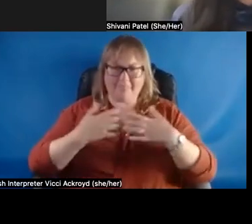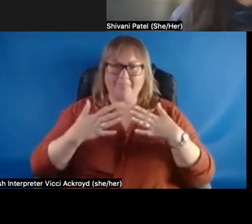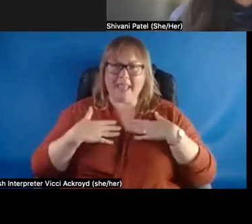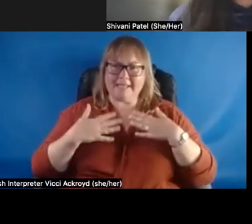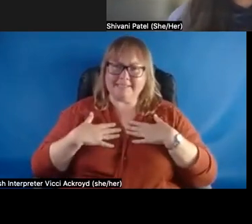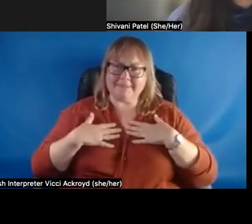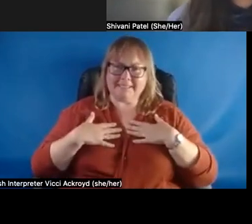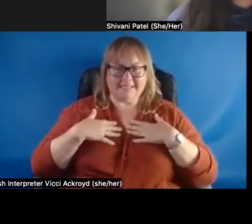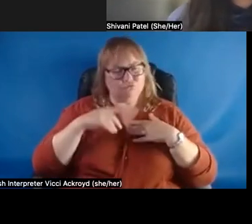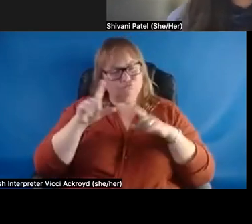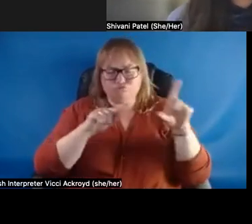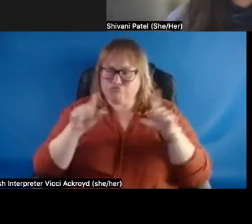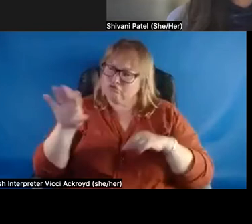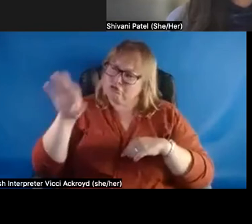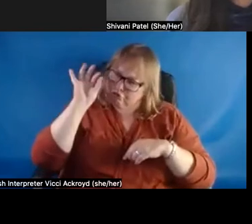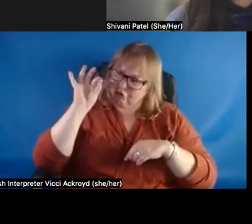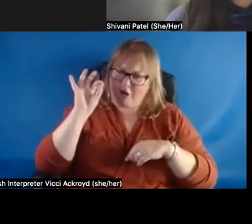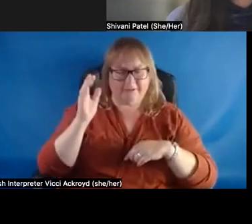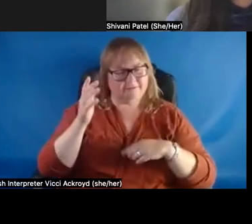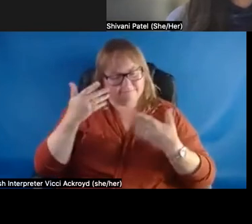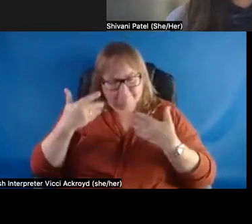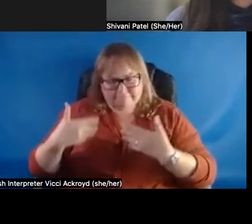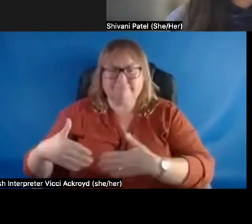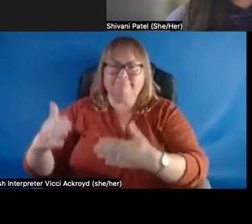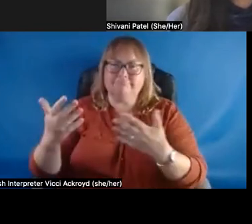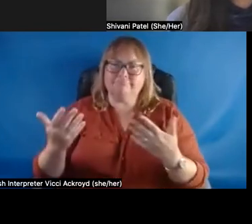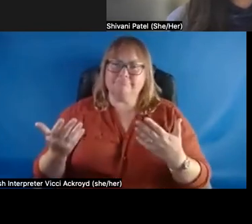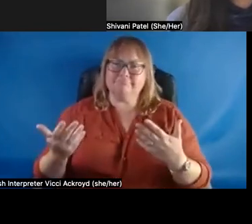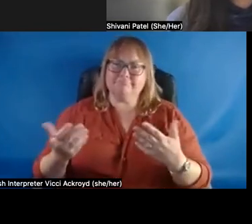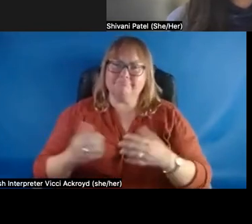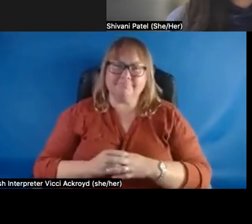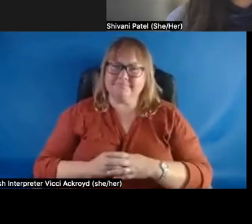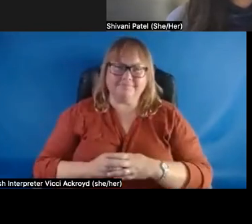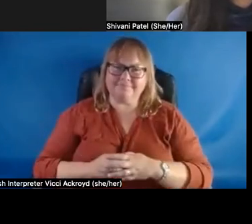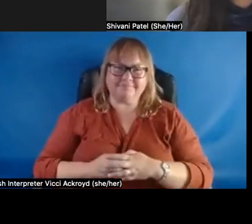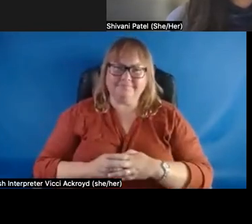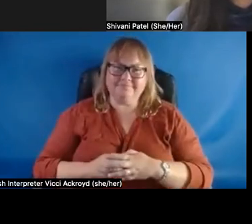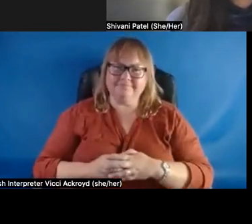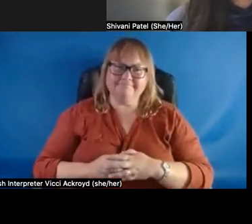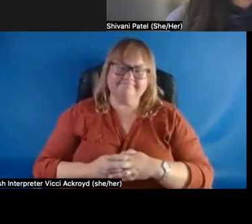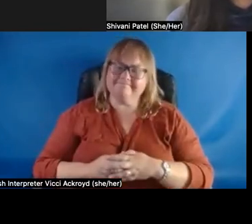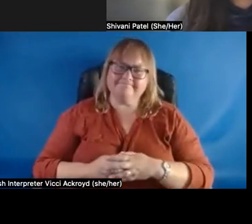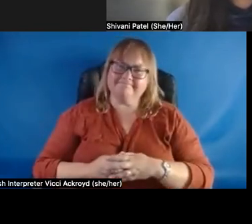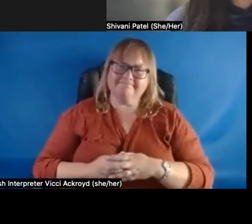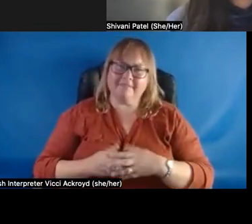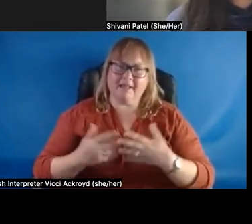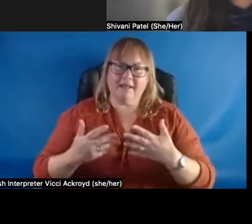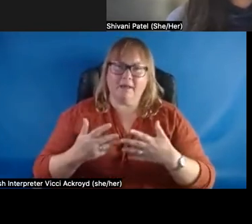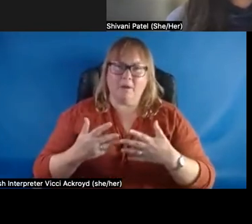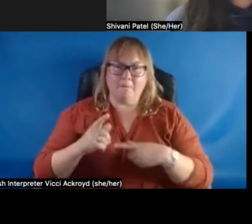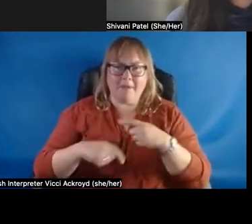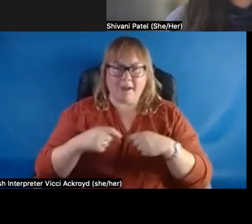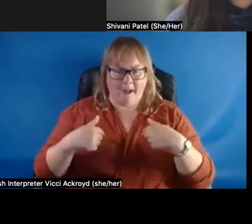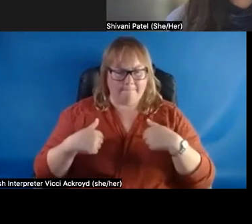you want to be with, and it makes you question these